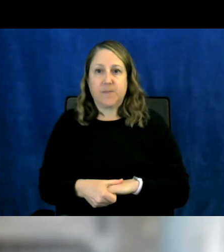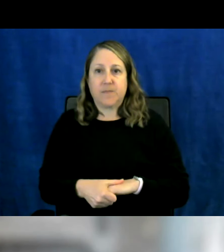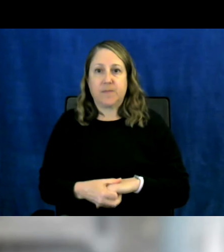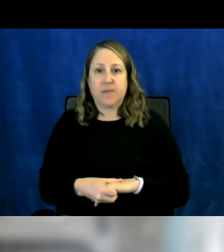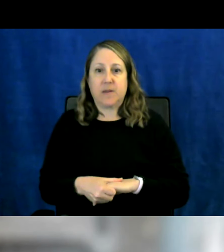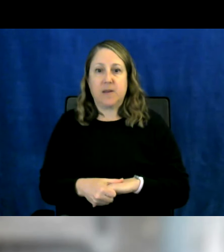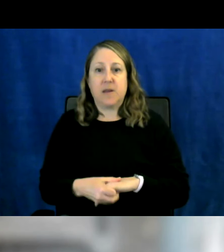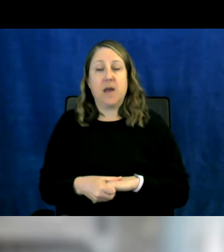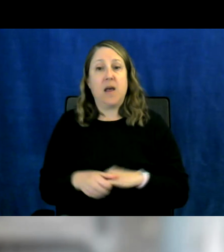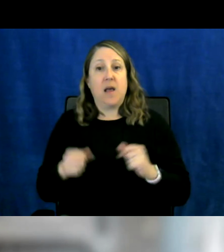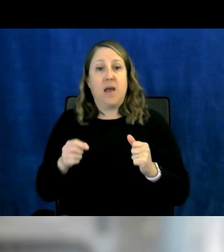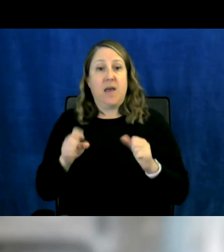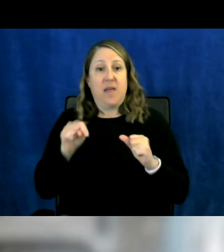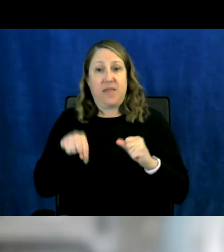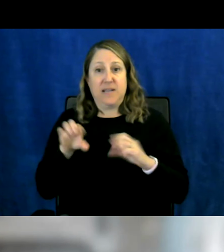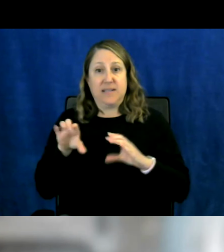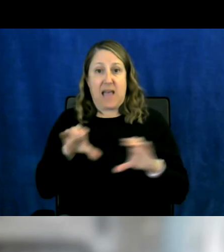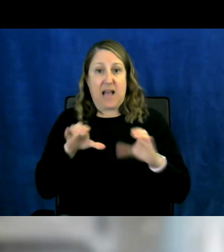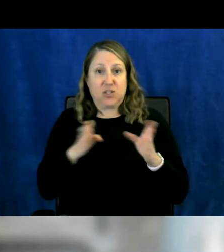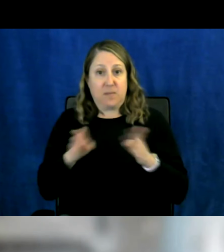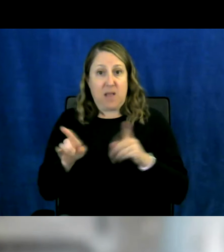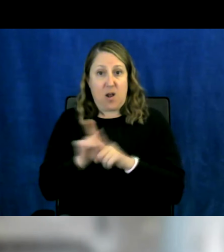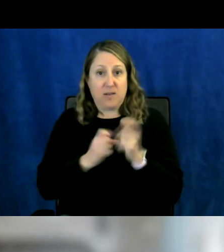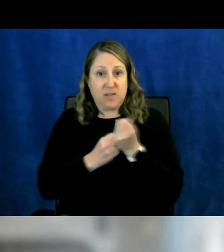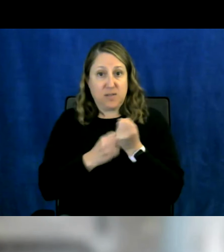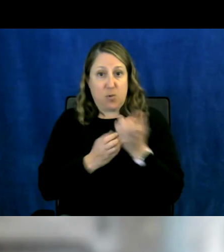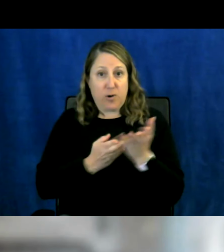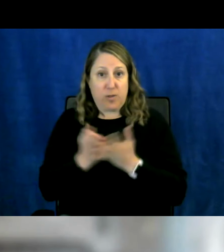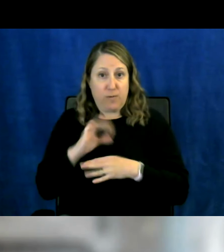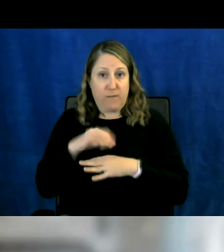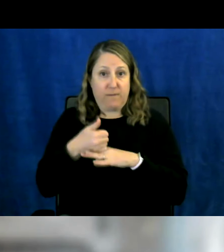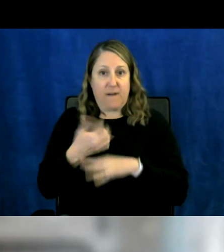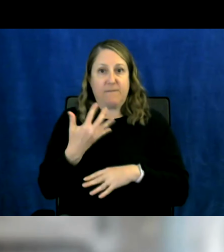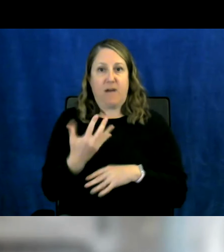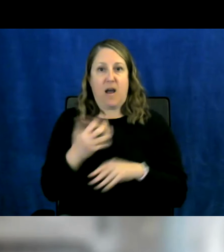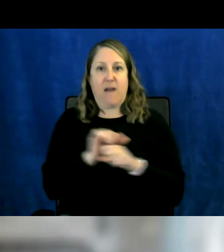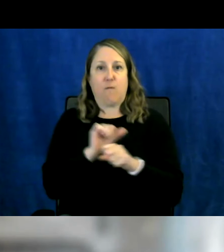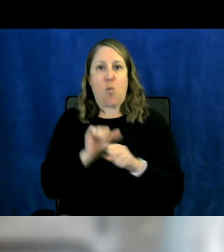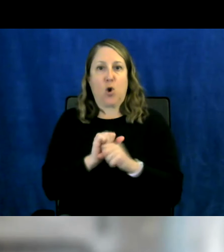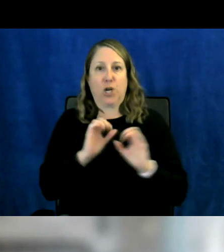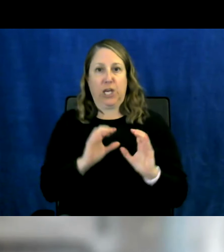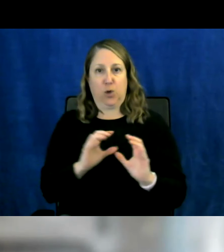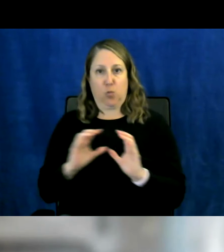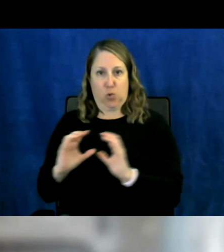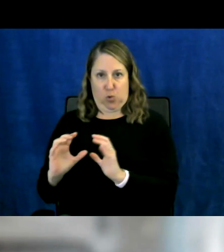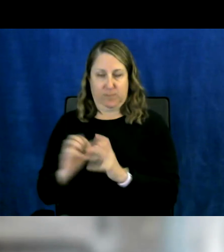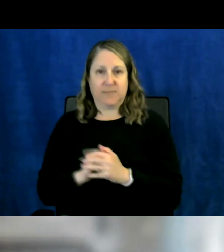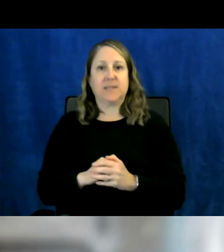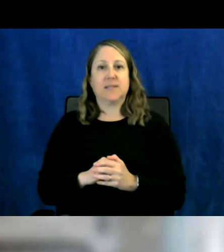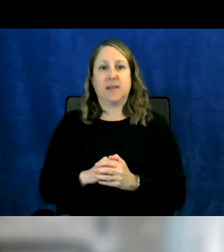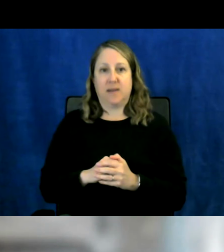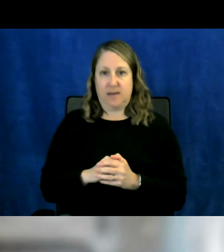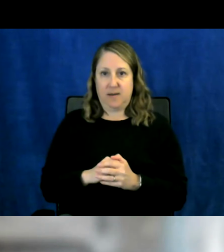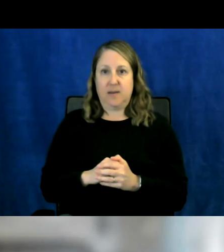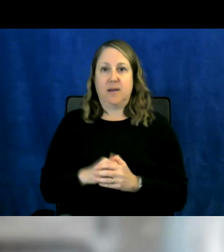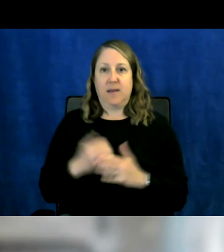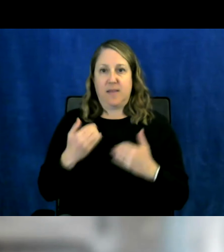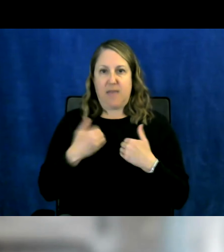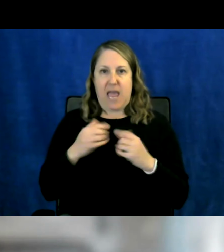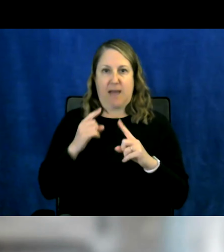The execution of this action plan is also supported through the formation of 5 working groups that are charged with implementing